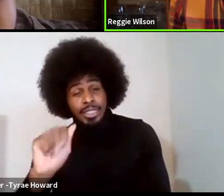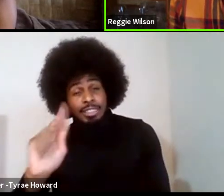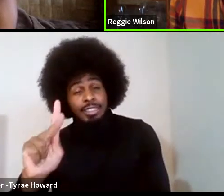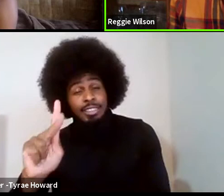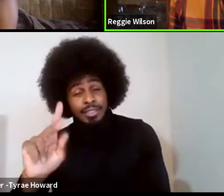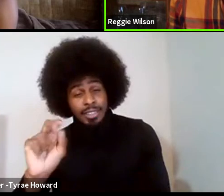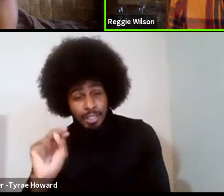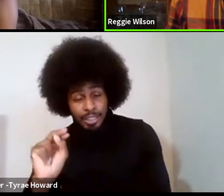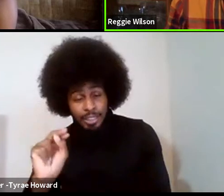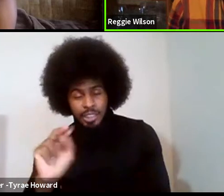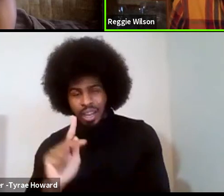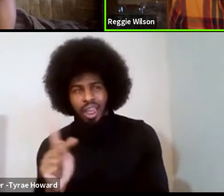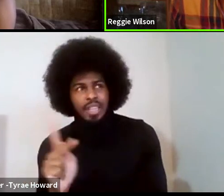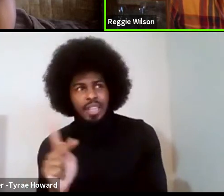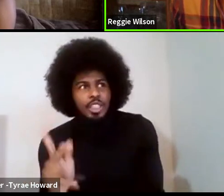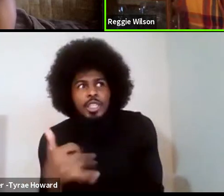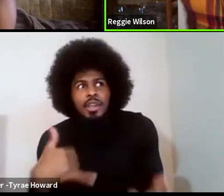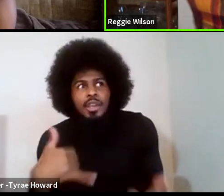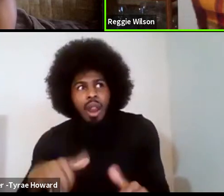herself. And